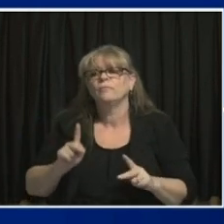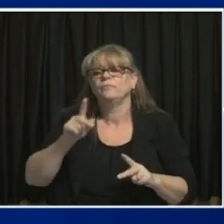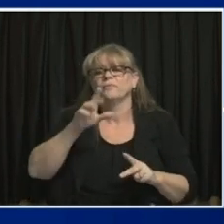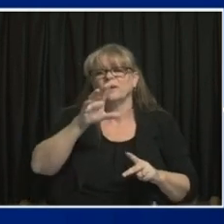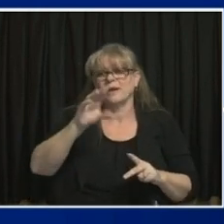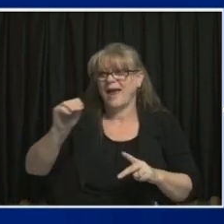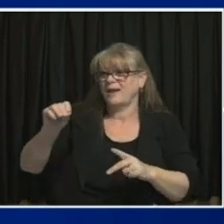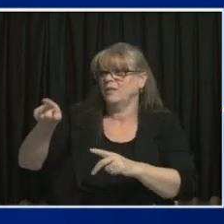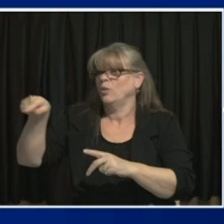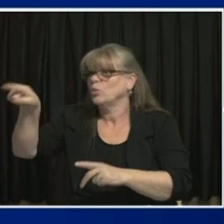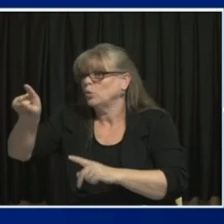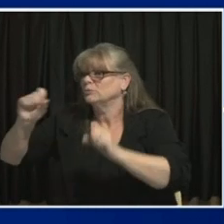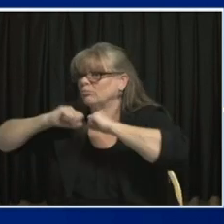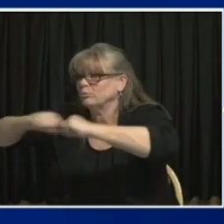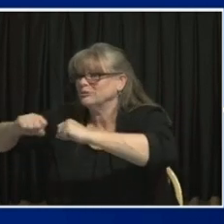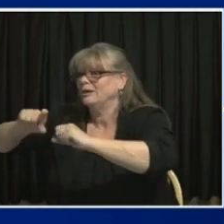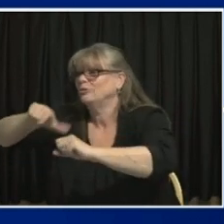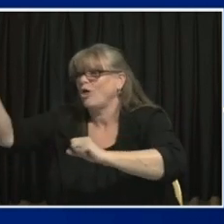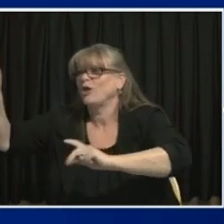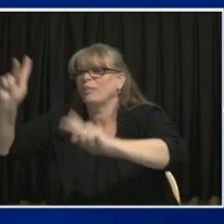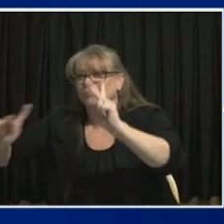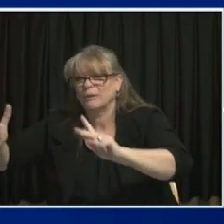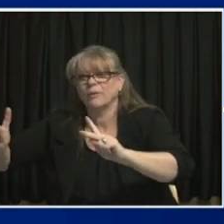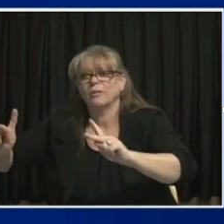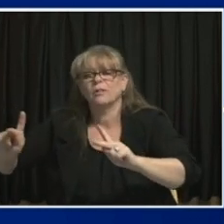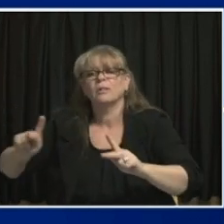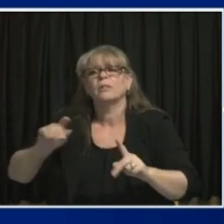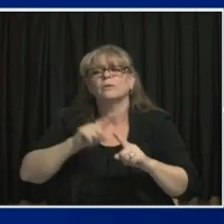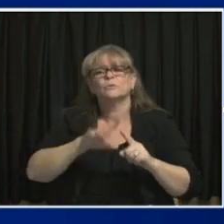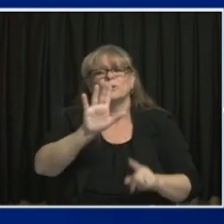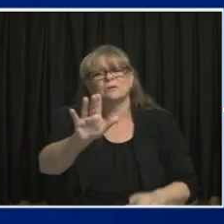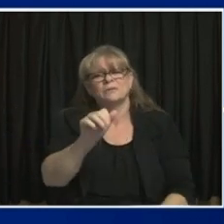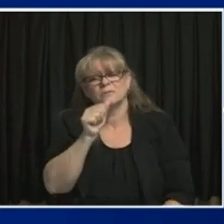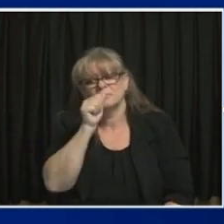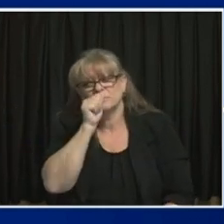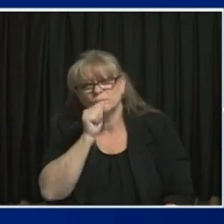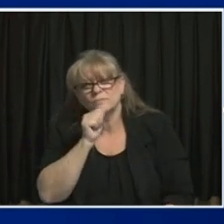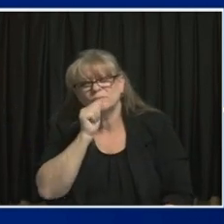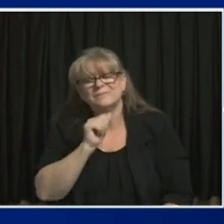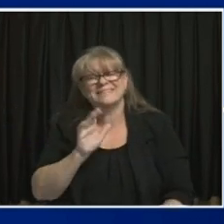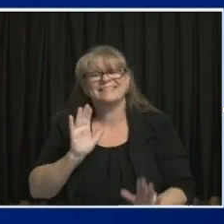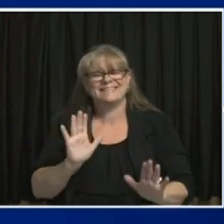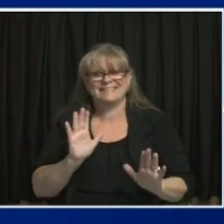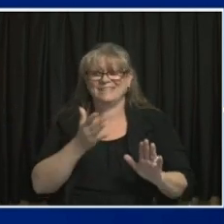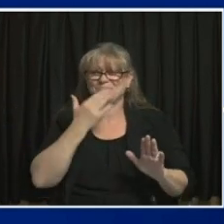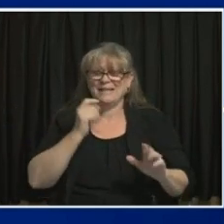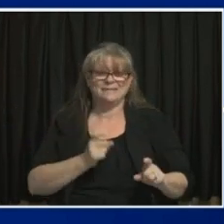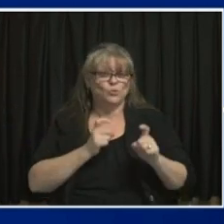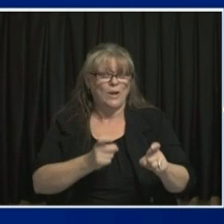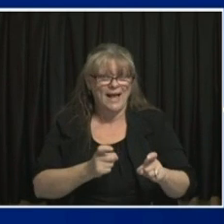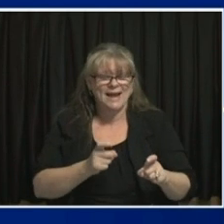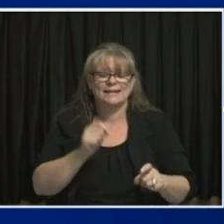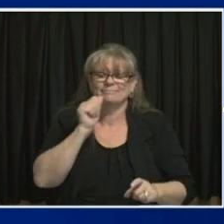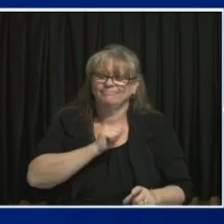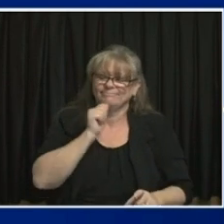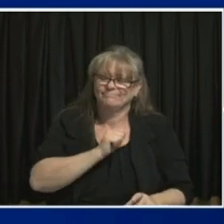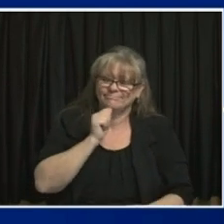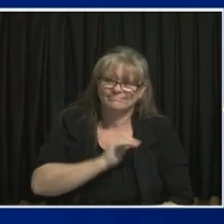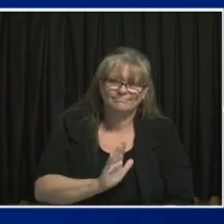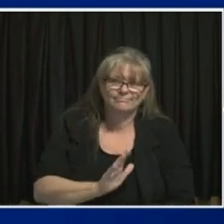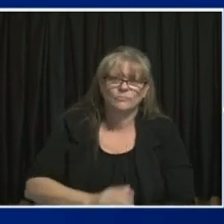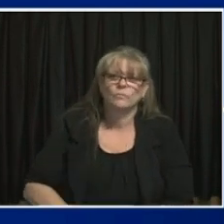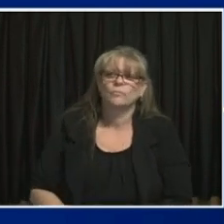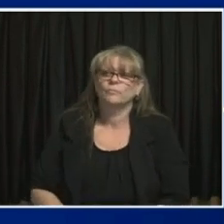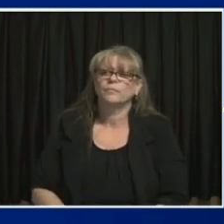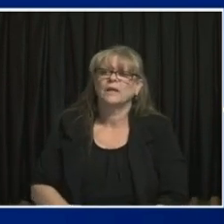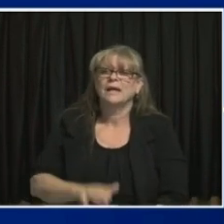gift that you can give your community, and especially the most vulnerable among us. When folks feel the temptation to engage in